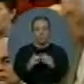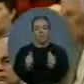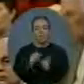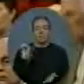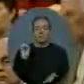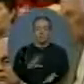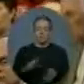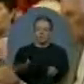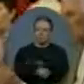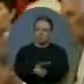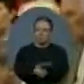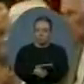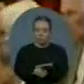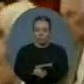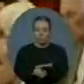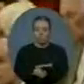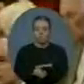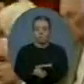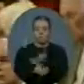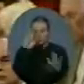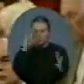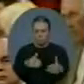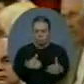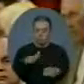the Memorandum of Understanding signed by Chief and Council